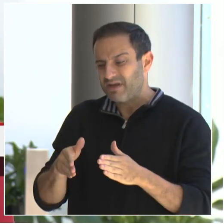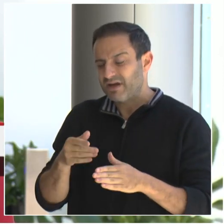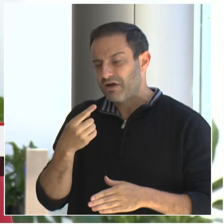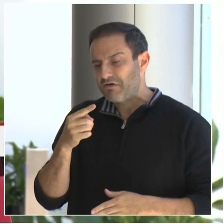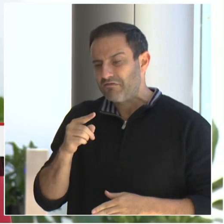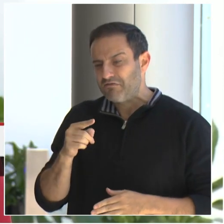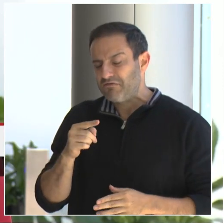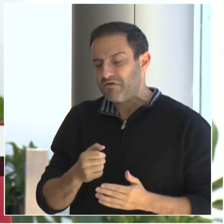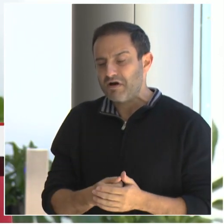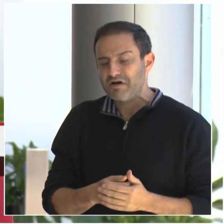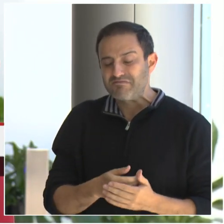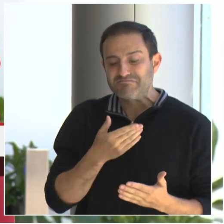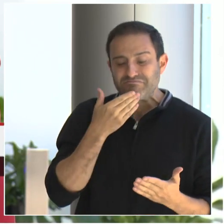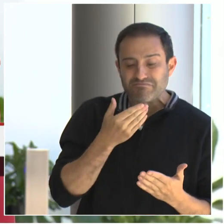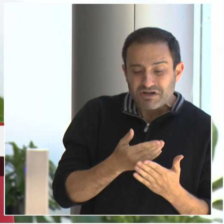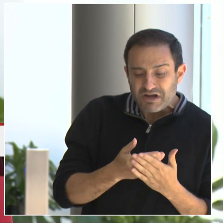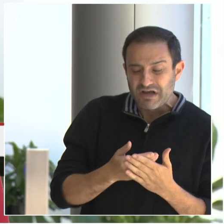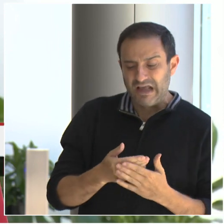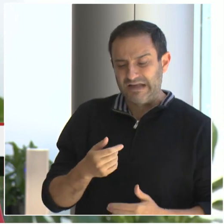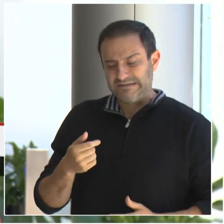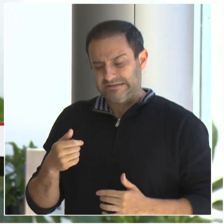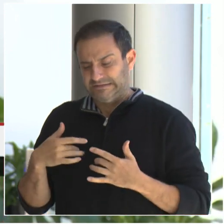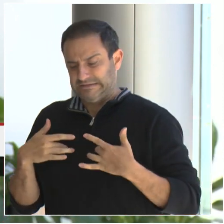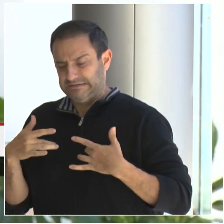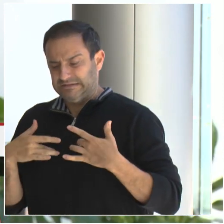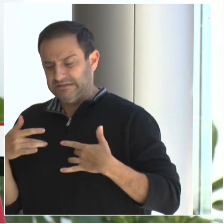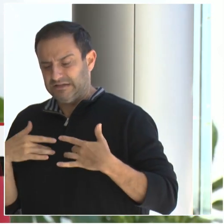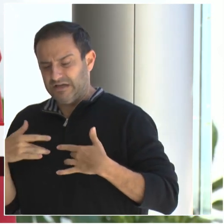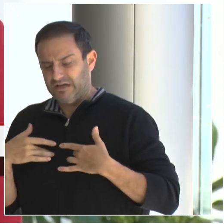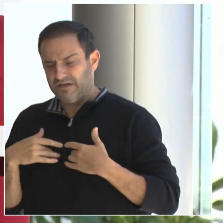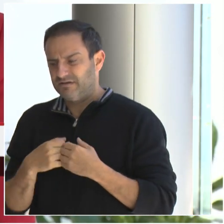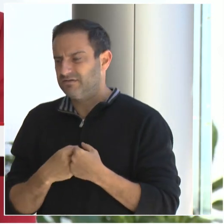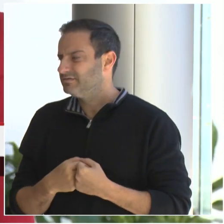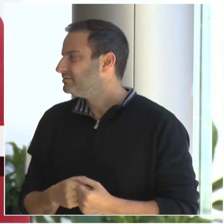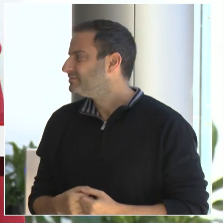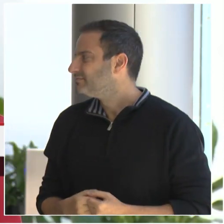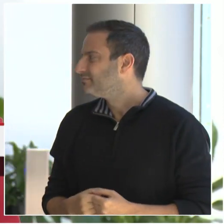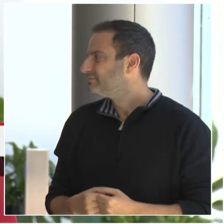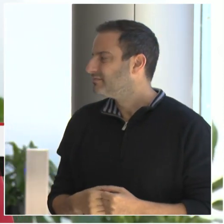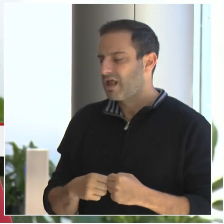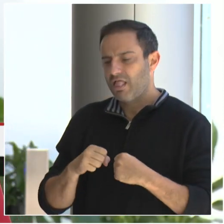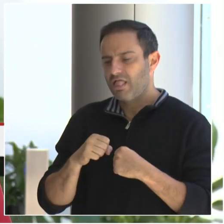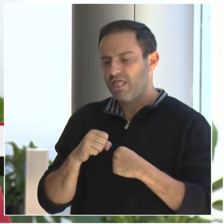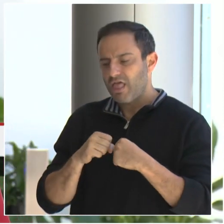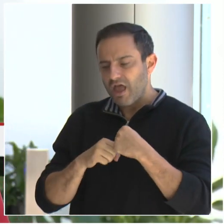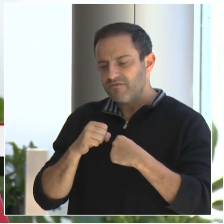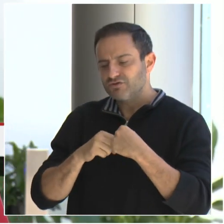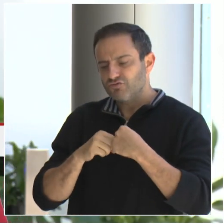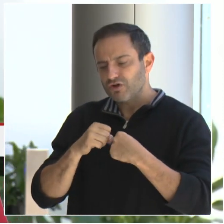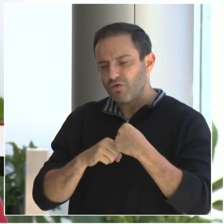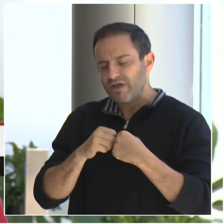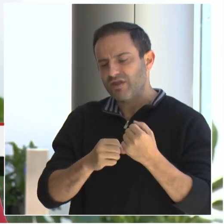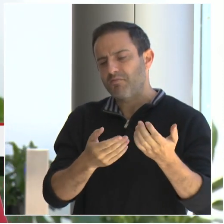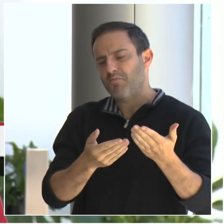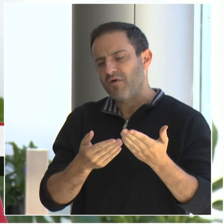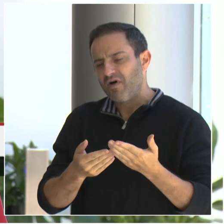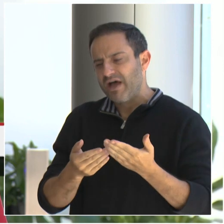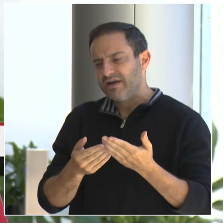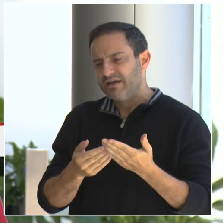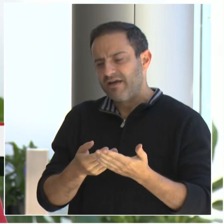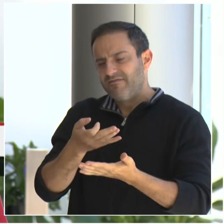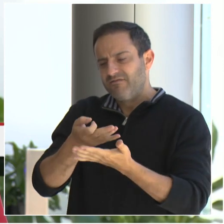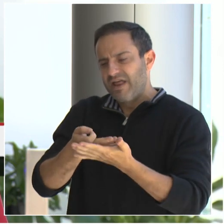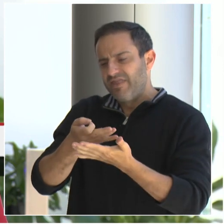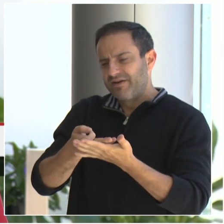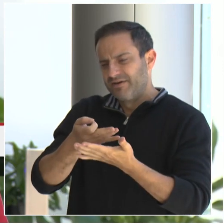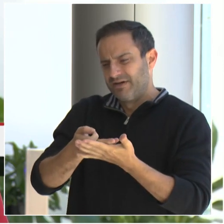and concerning. The Infrastructure Investment and Jobs Act provided unprecedented